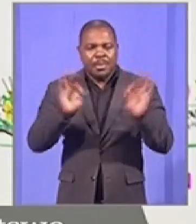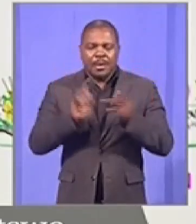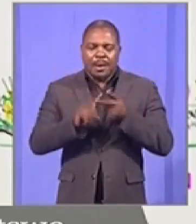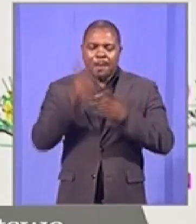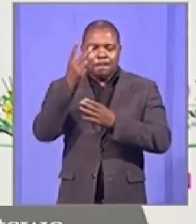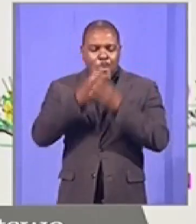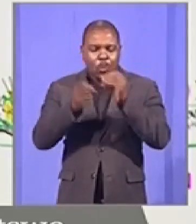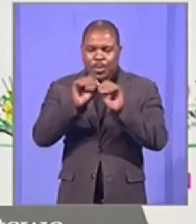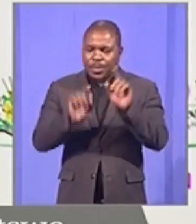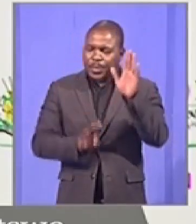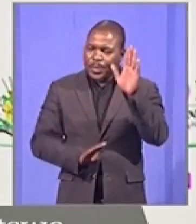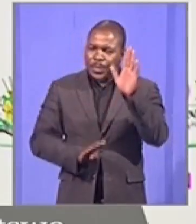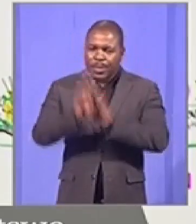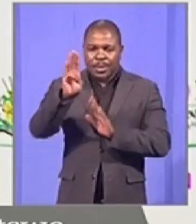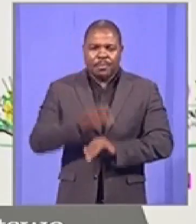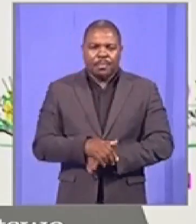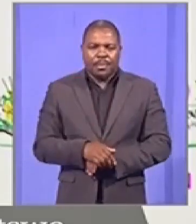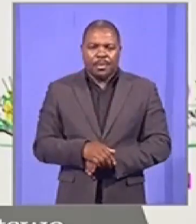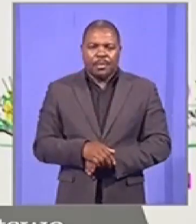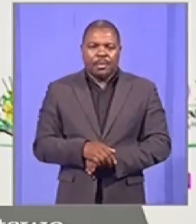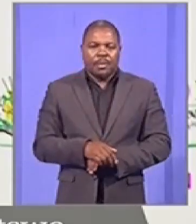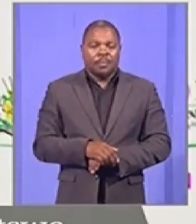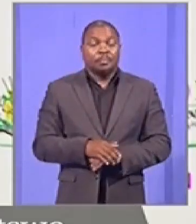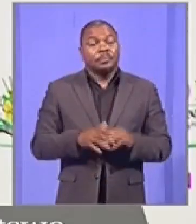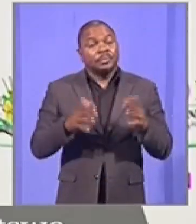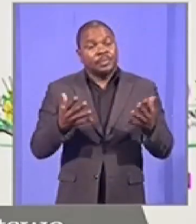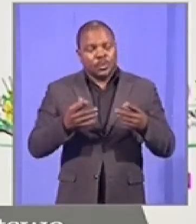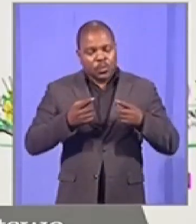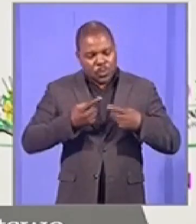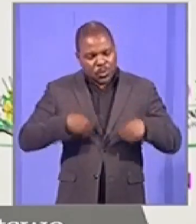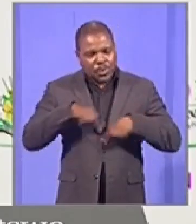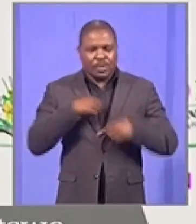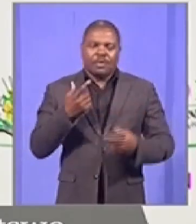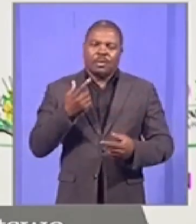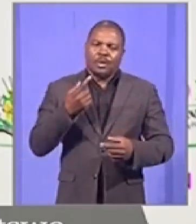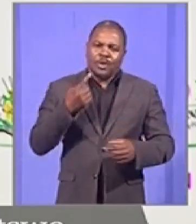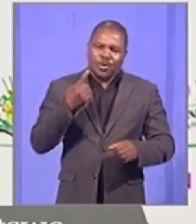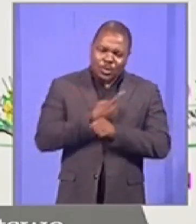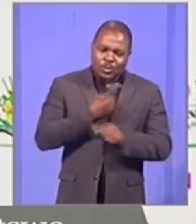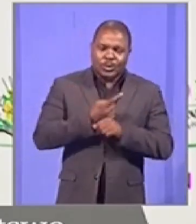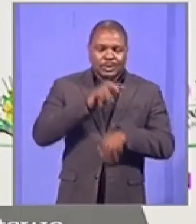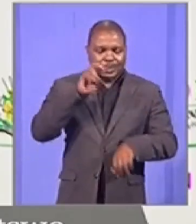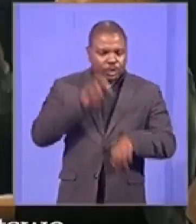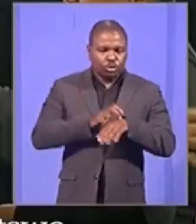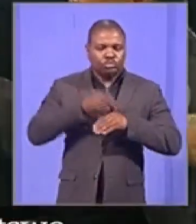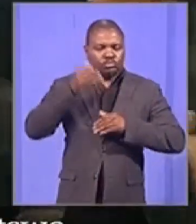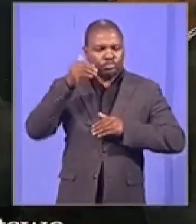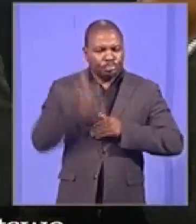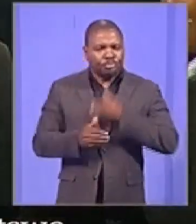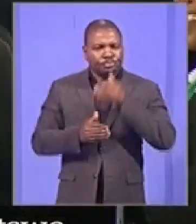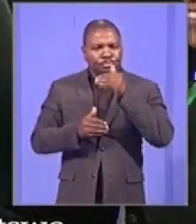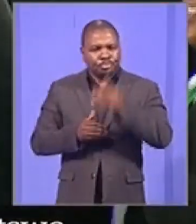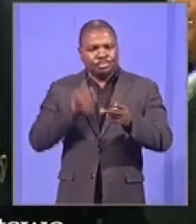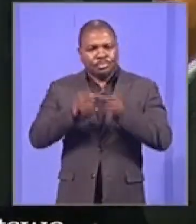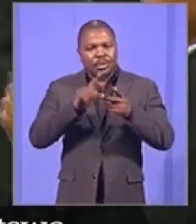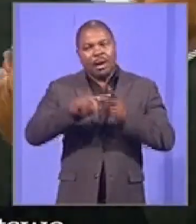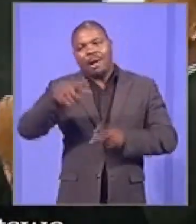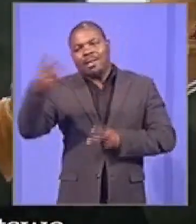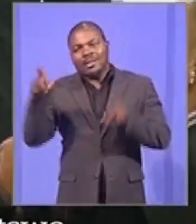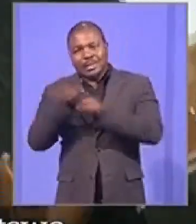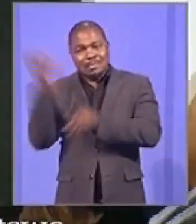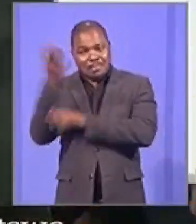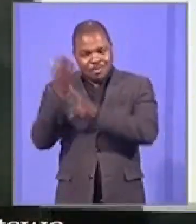both. By all means, we have to keep moving, and I'm joining the others that have already said